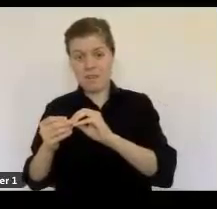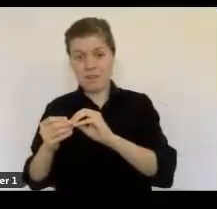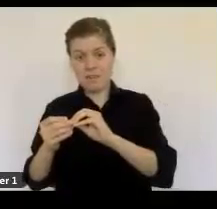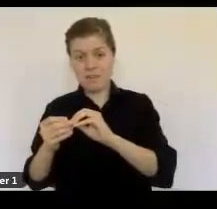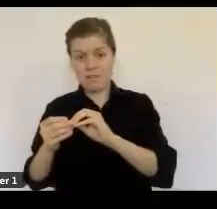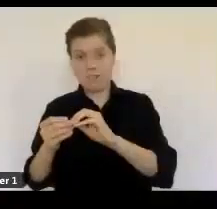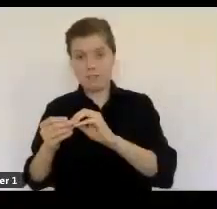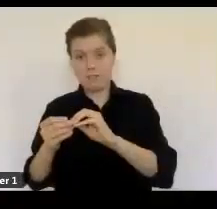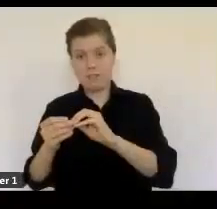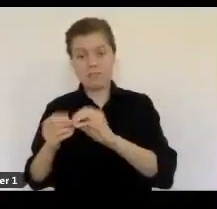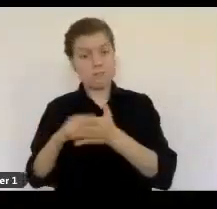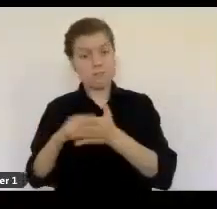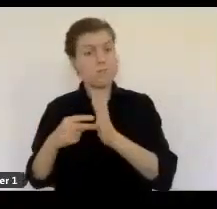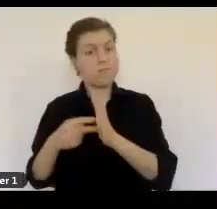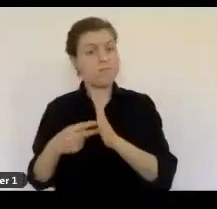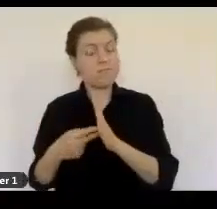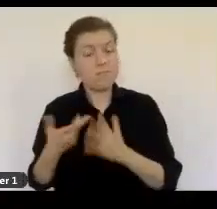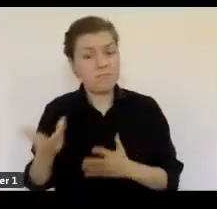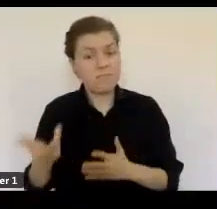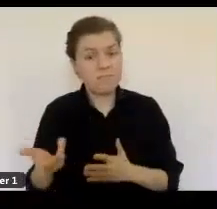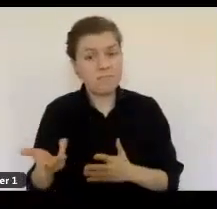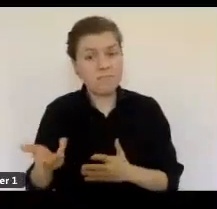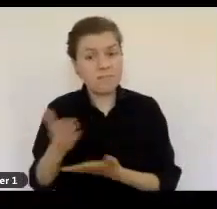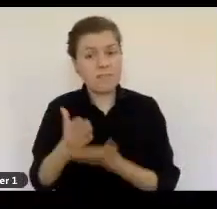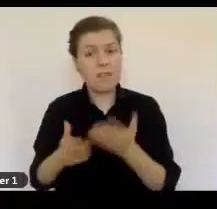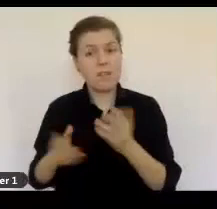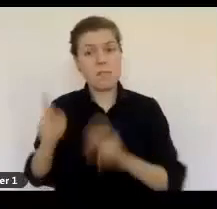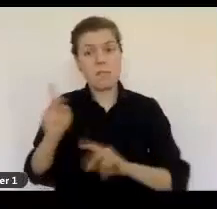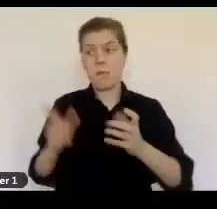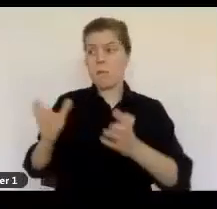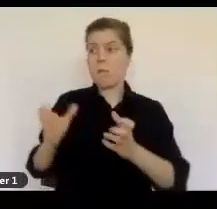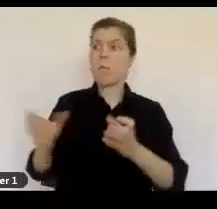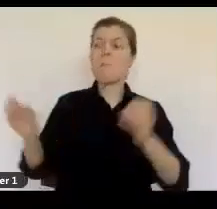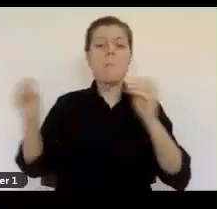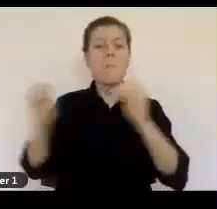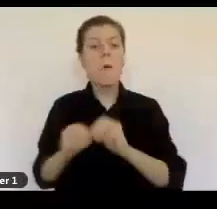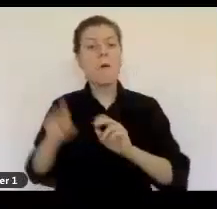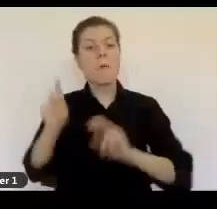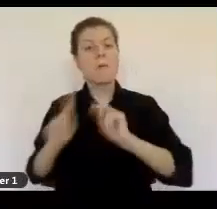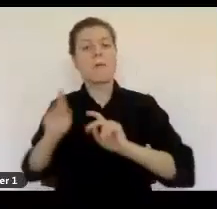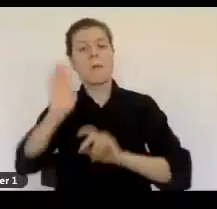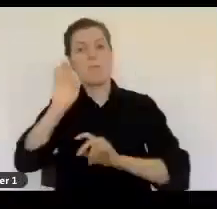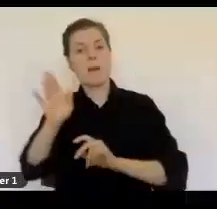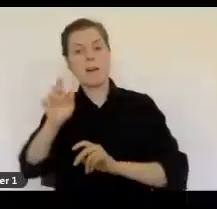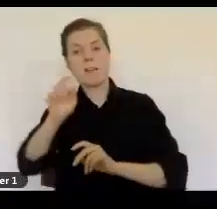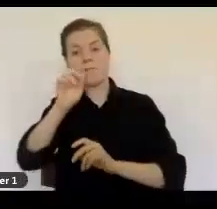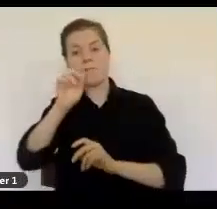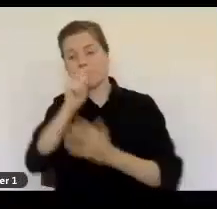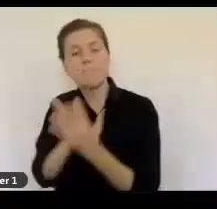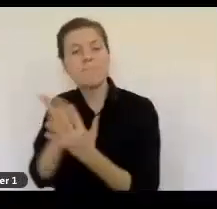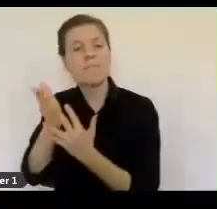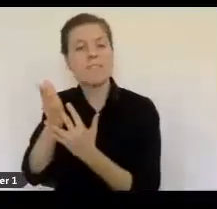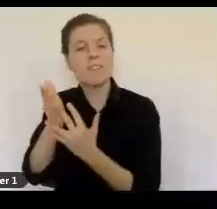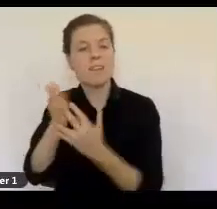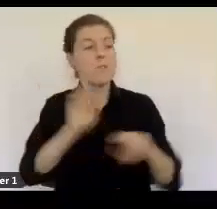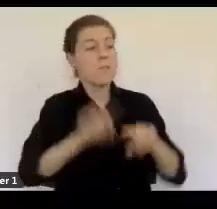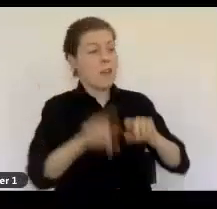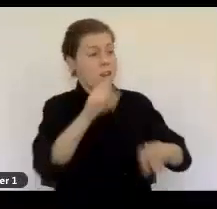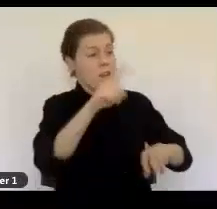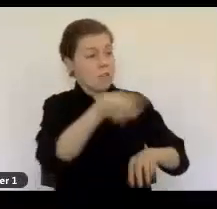up, the numbers game would have people perhaps leaning towards, in some frameworks call for